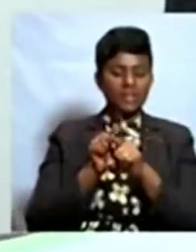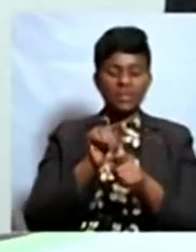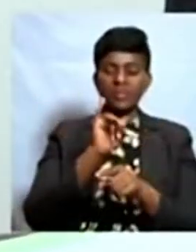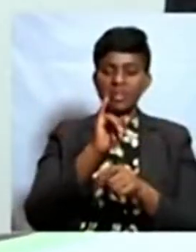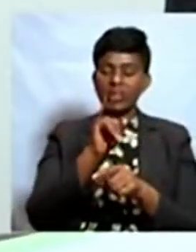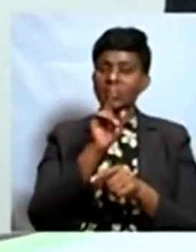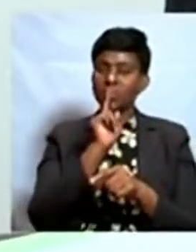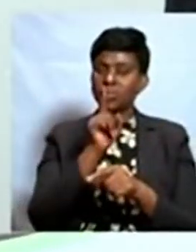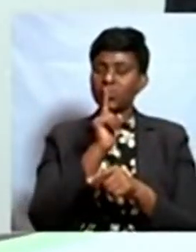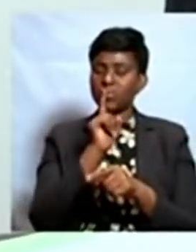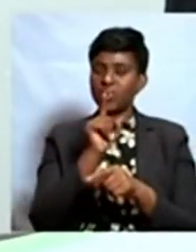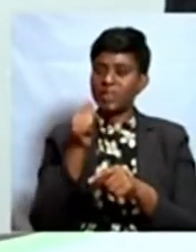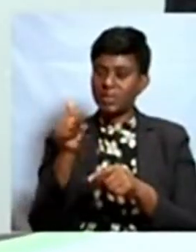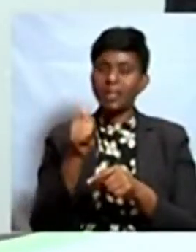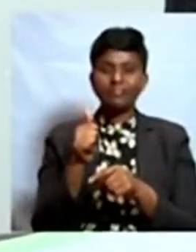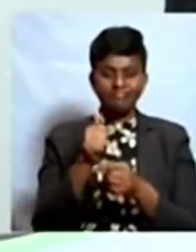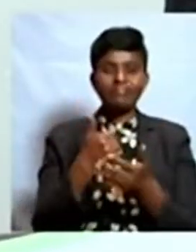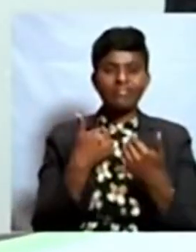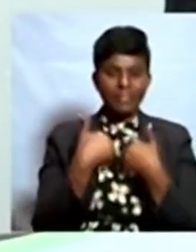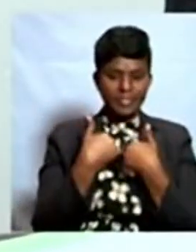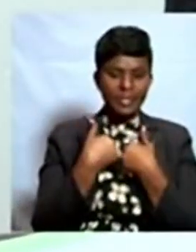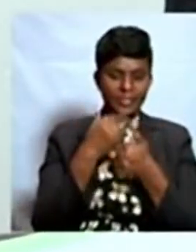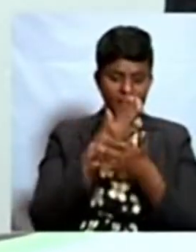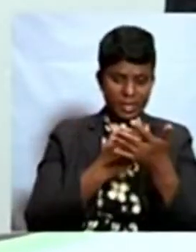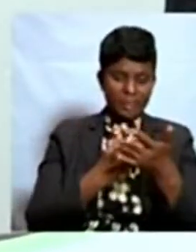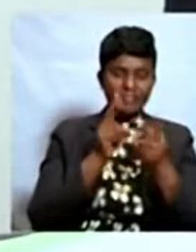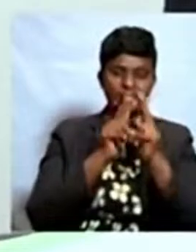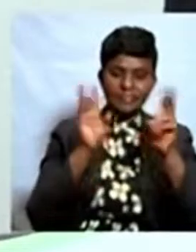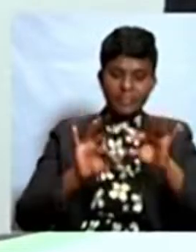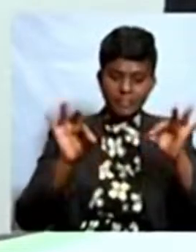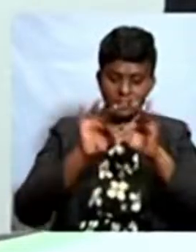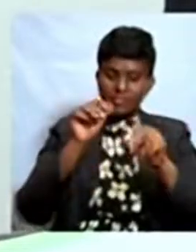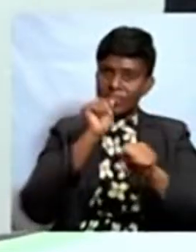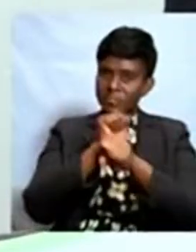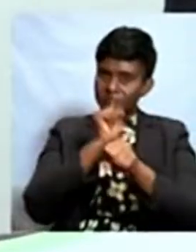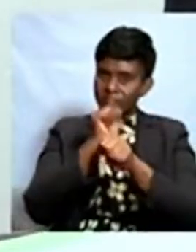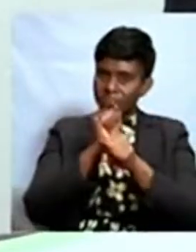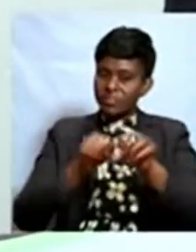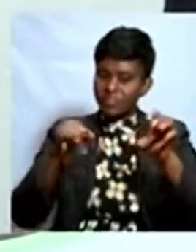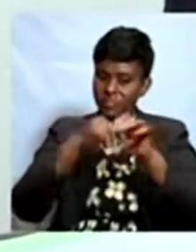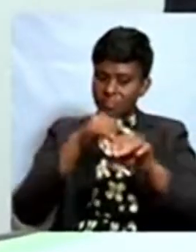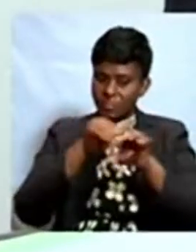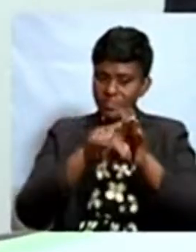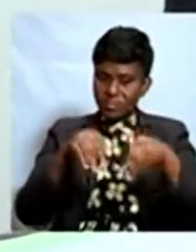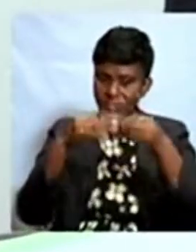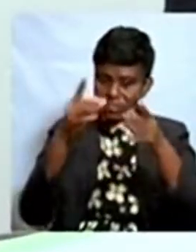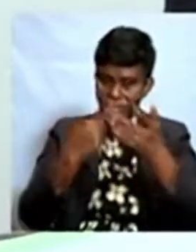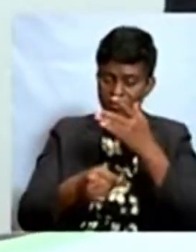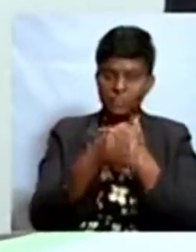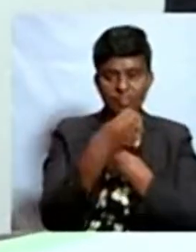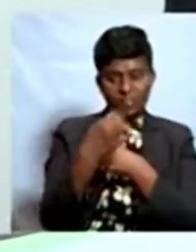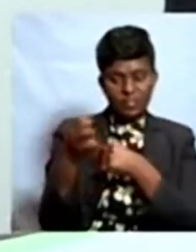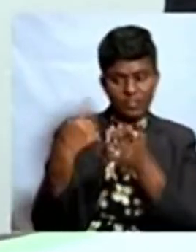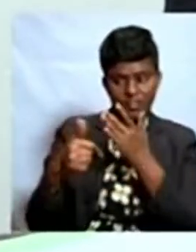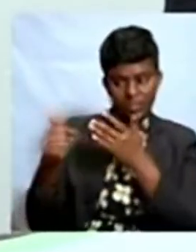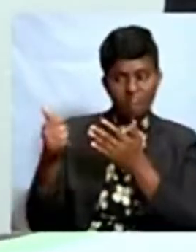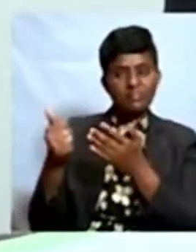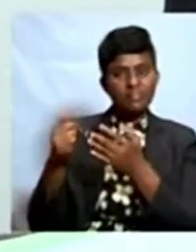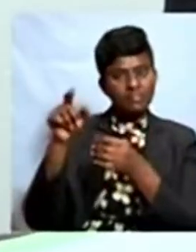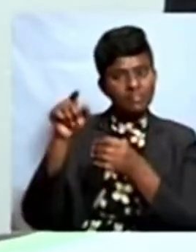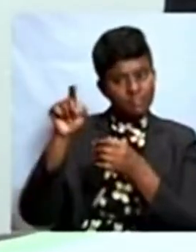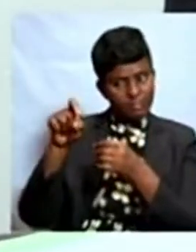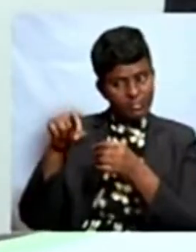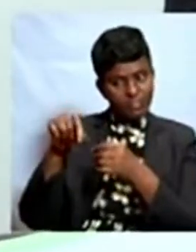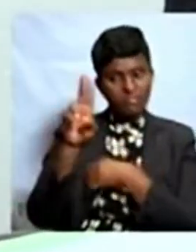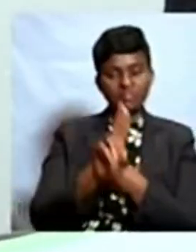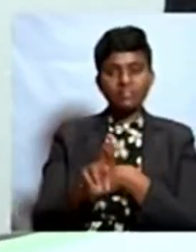actually did quite some significant job, including provision of equipment that they need